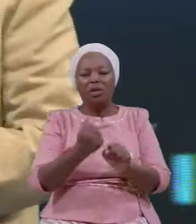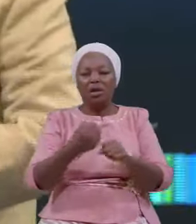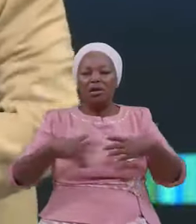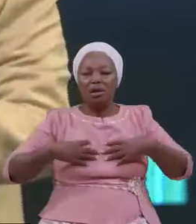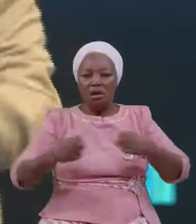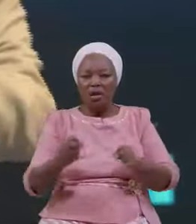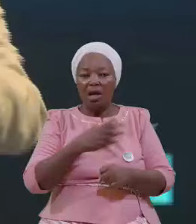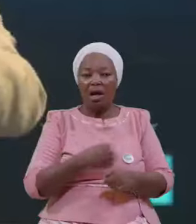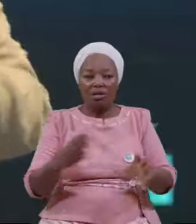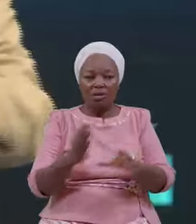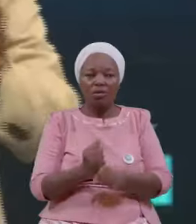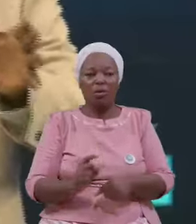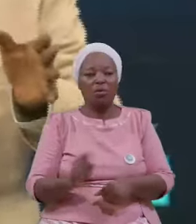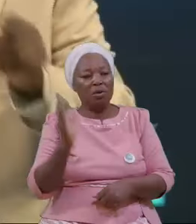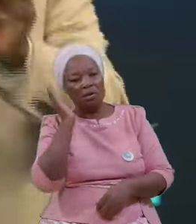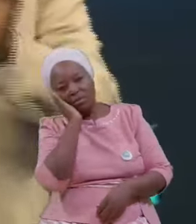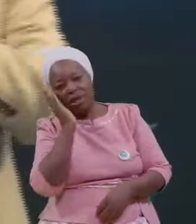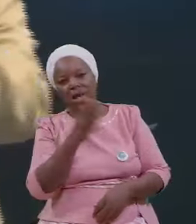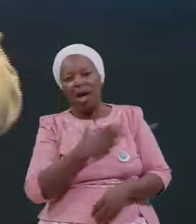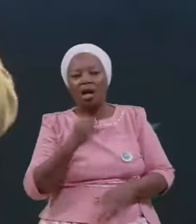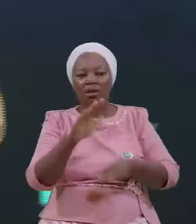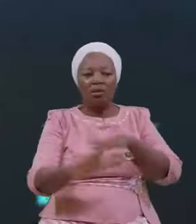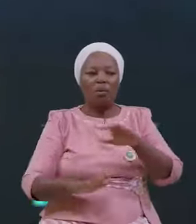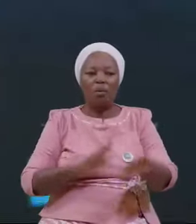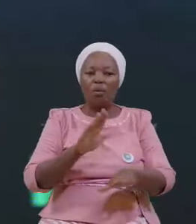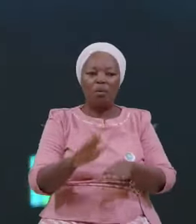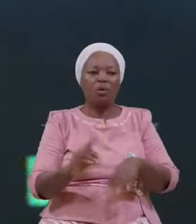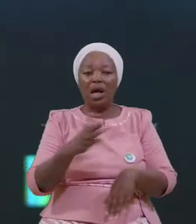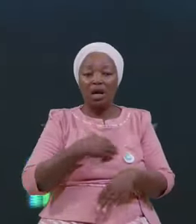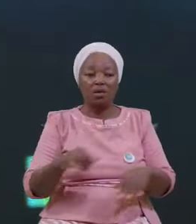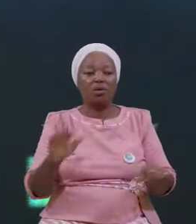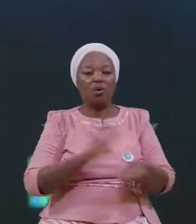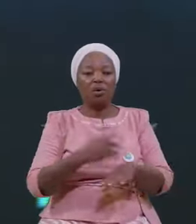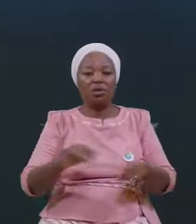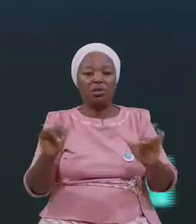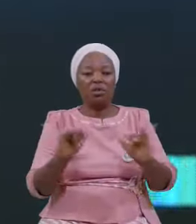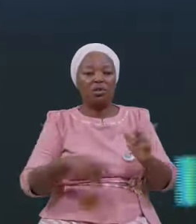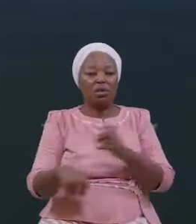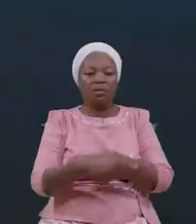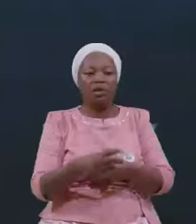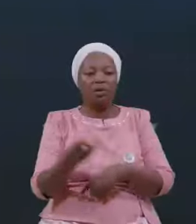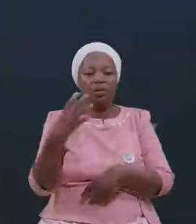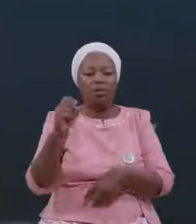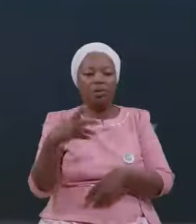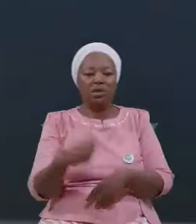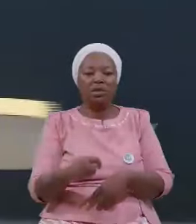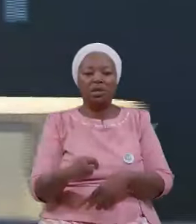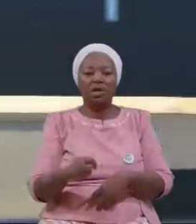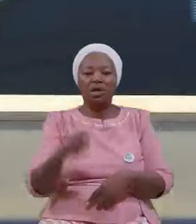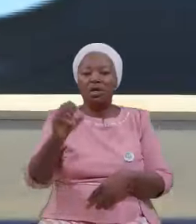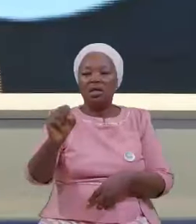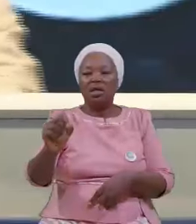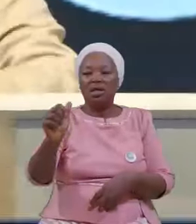his bed and walked. And on the same day was the Sabbath. Look at chapter 6,